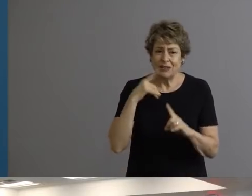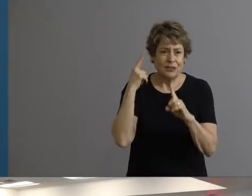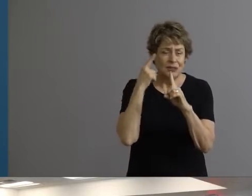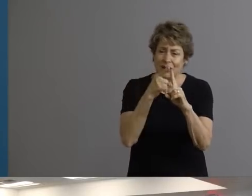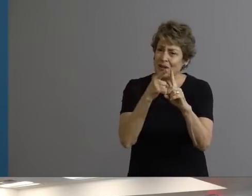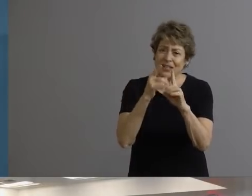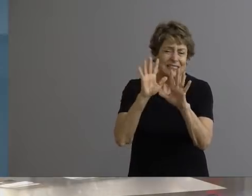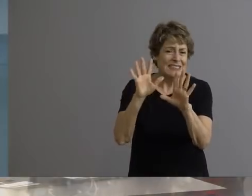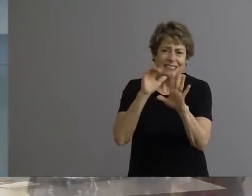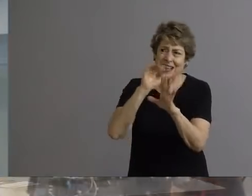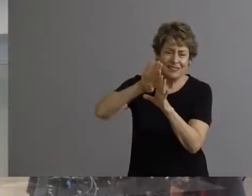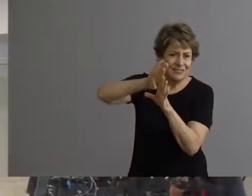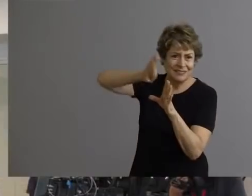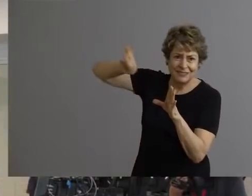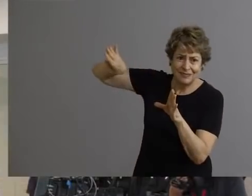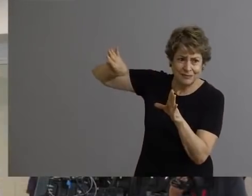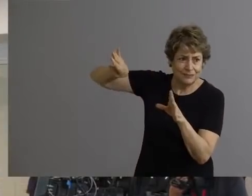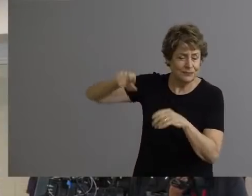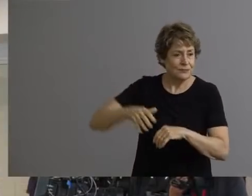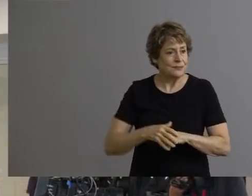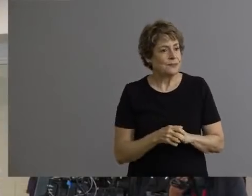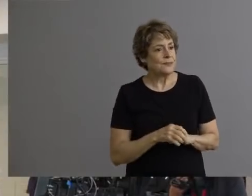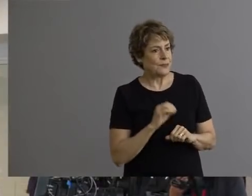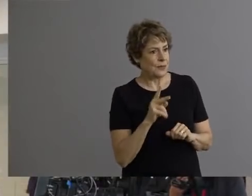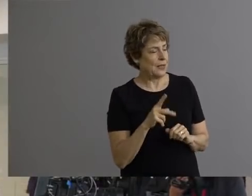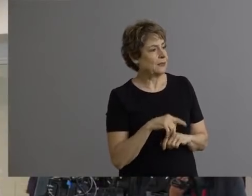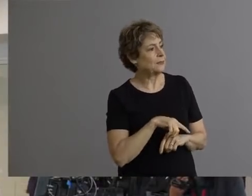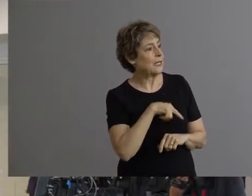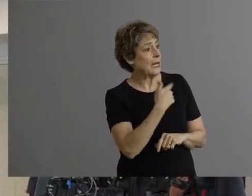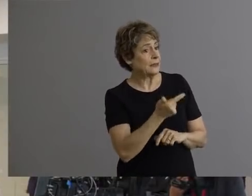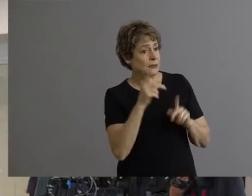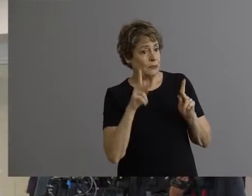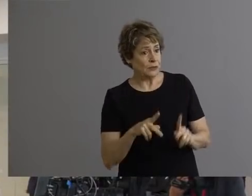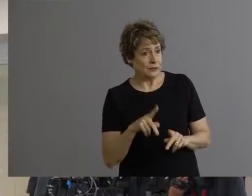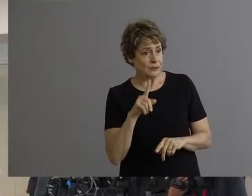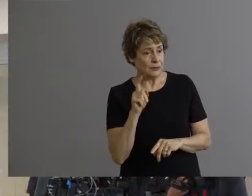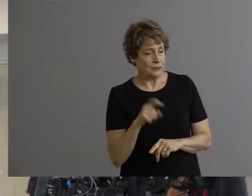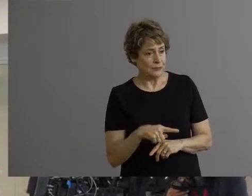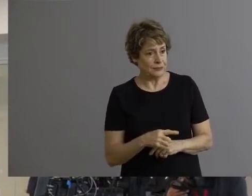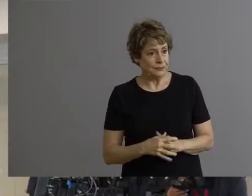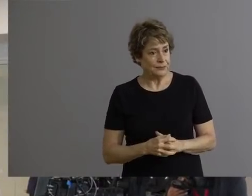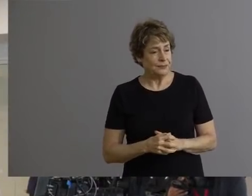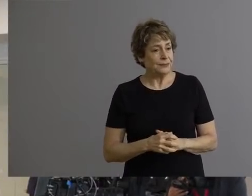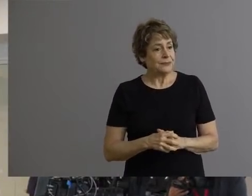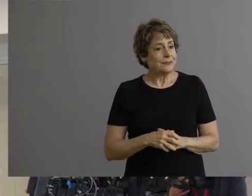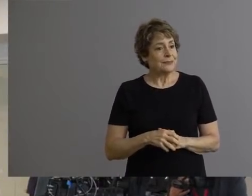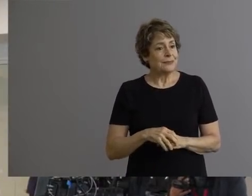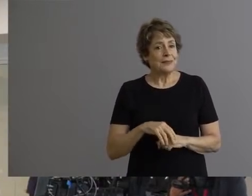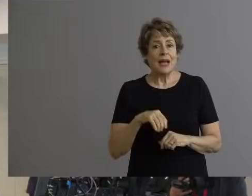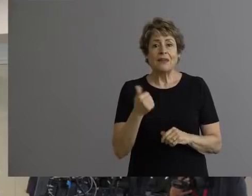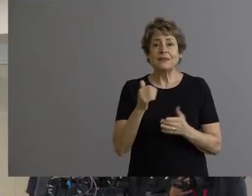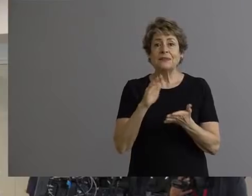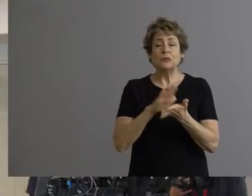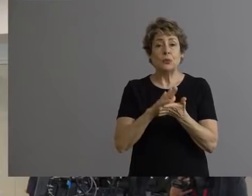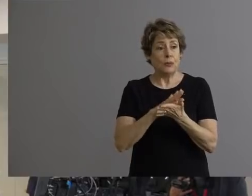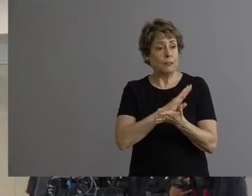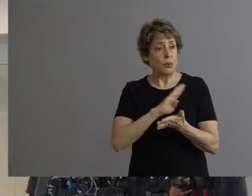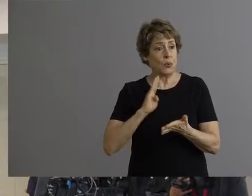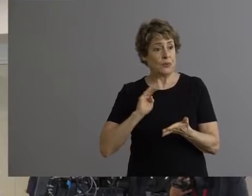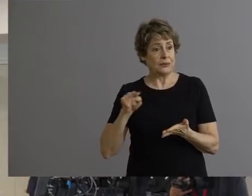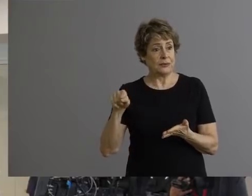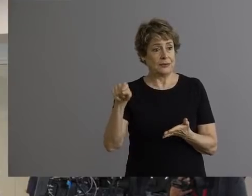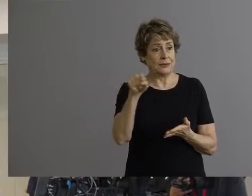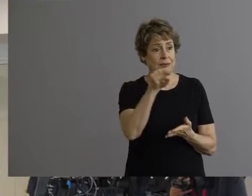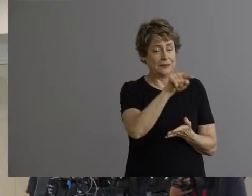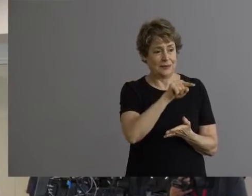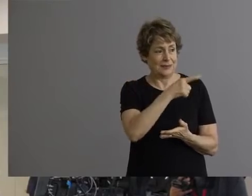Hi, Governor. So I believe there's several school board members that are sending a letter to you asking